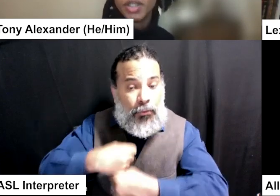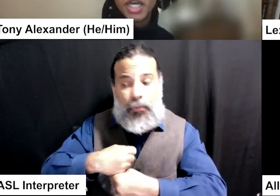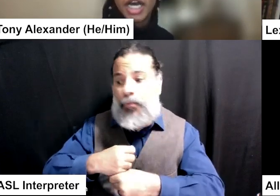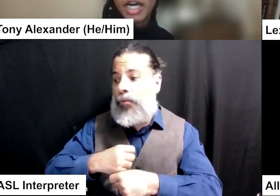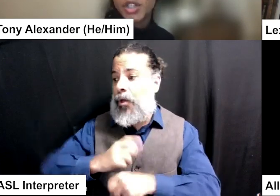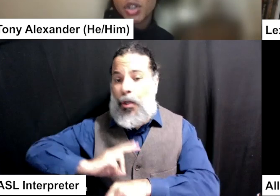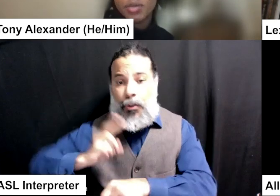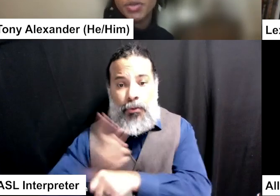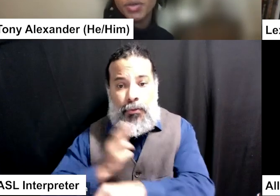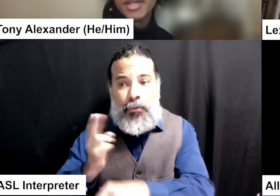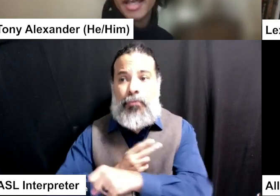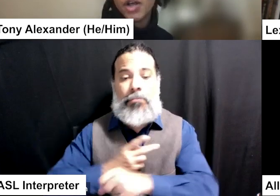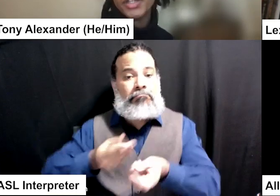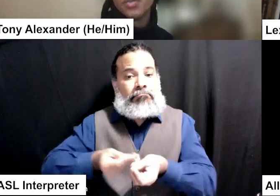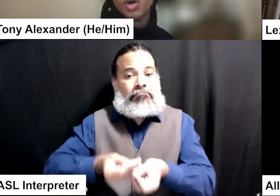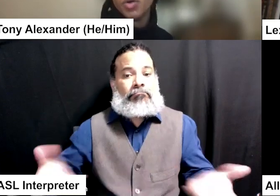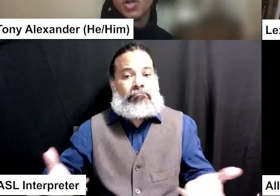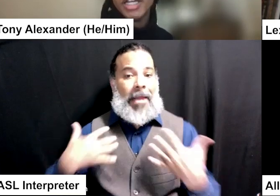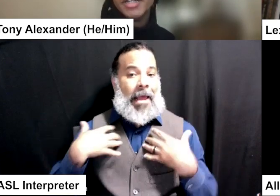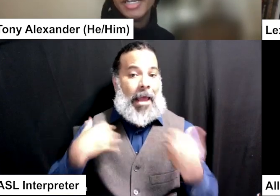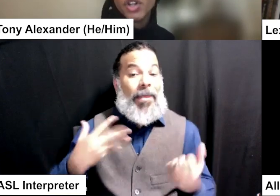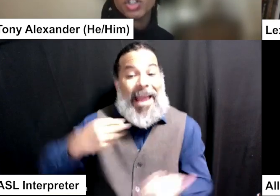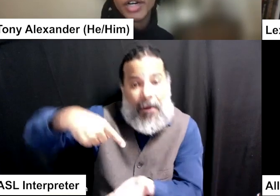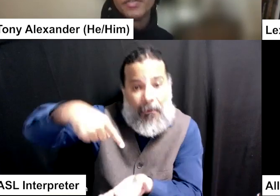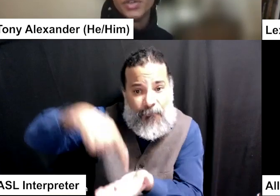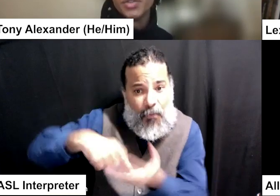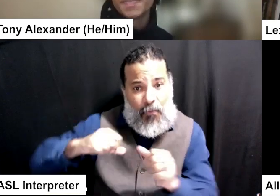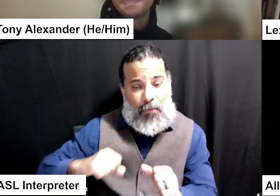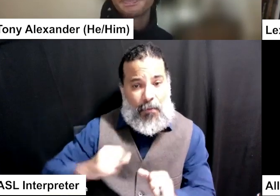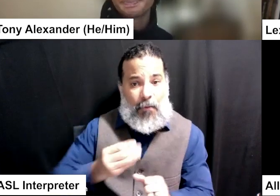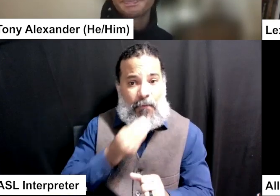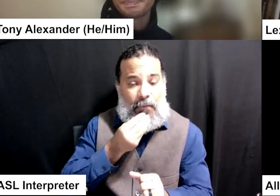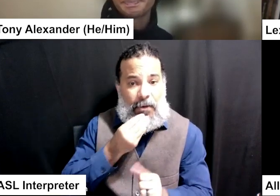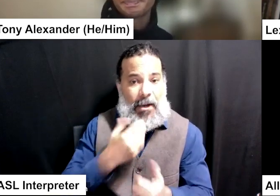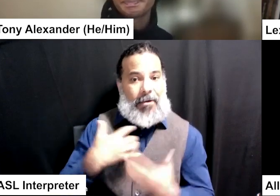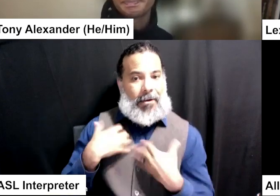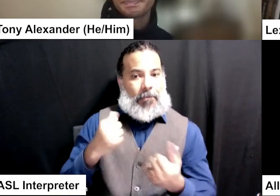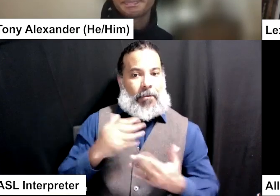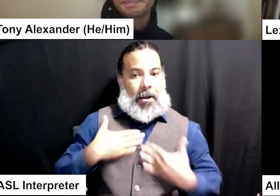consume, distribute healthy and affordable and nurturing foods.